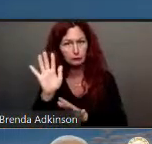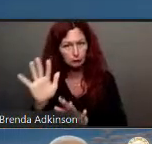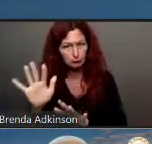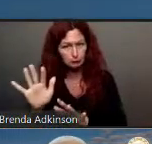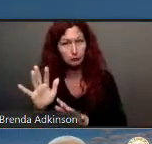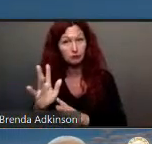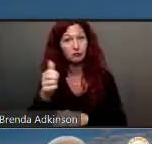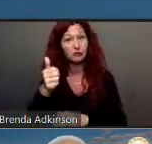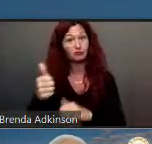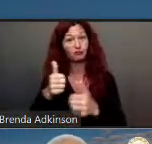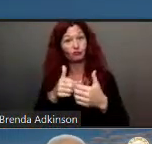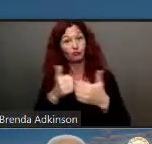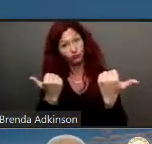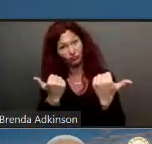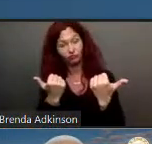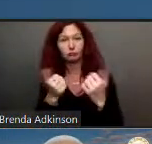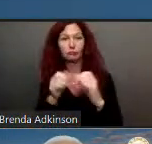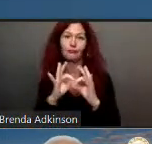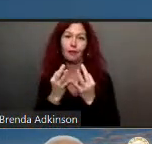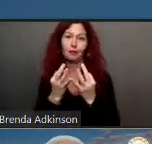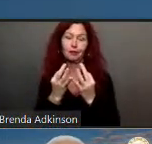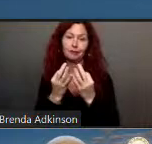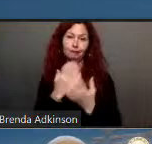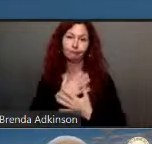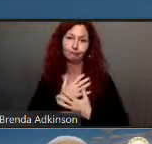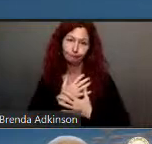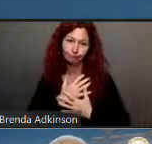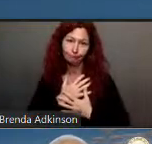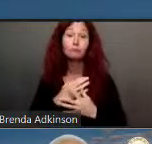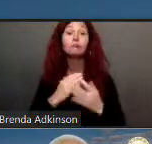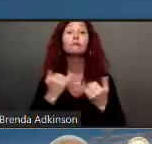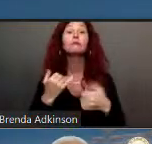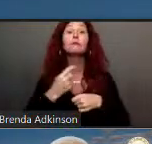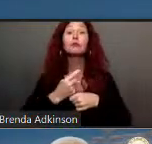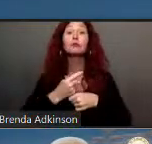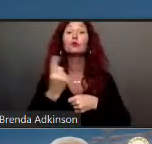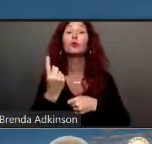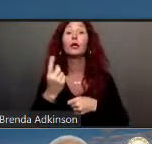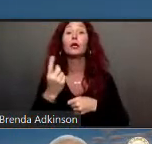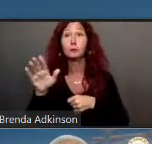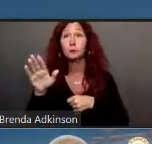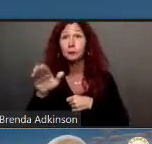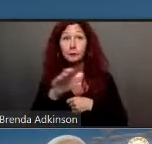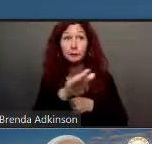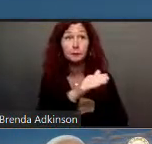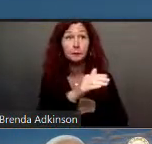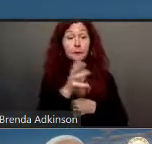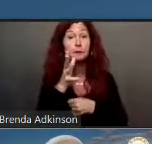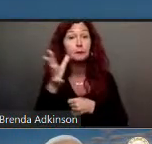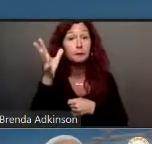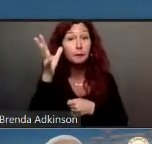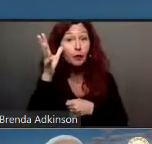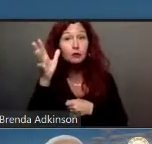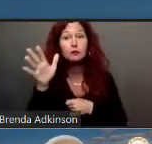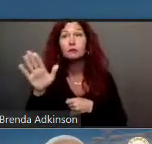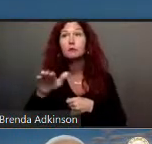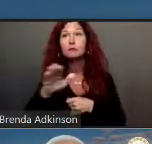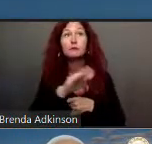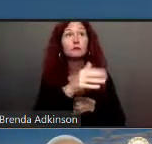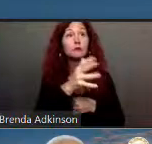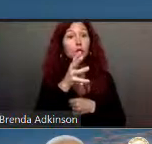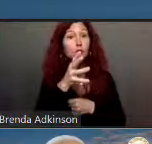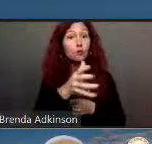So today, I'm asking parents and grandparents to be very careful and not get close to your kids or